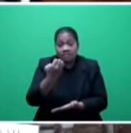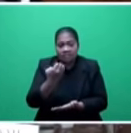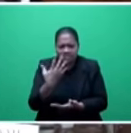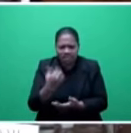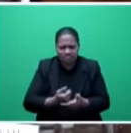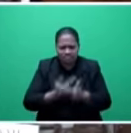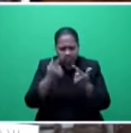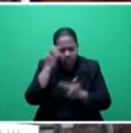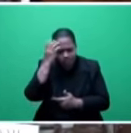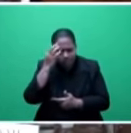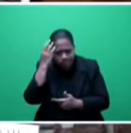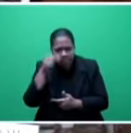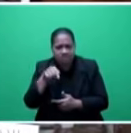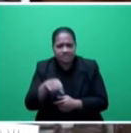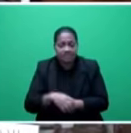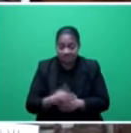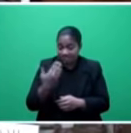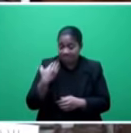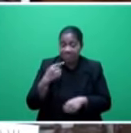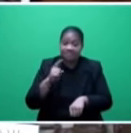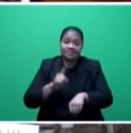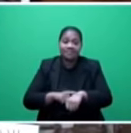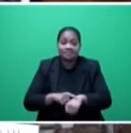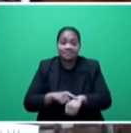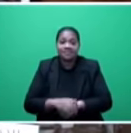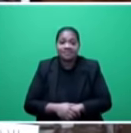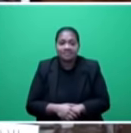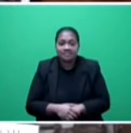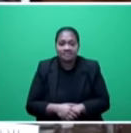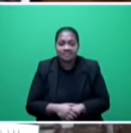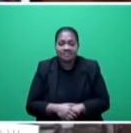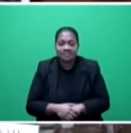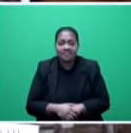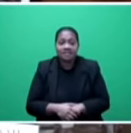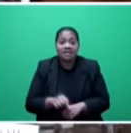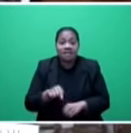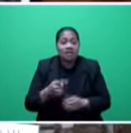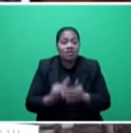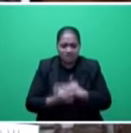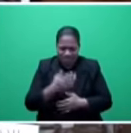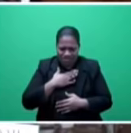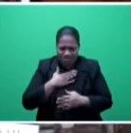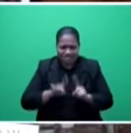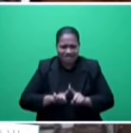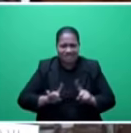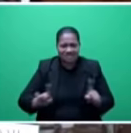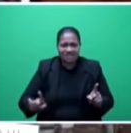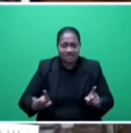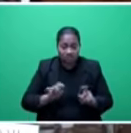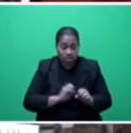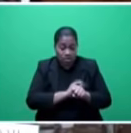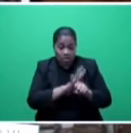not want to be in his seat at this time. He sounded serious with his words about how different this